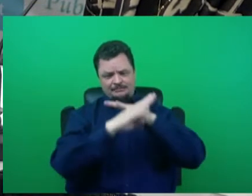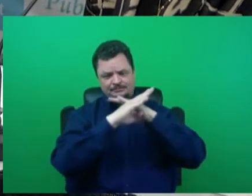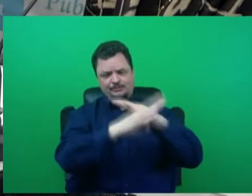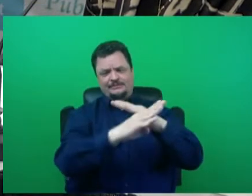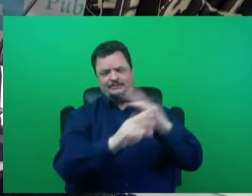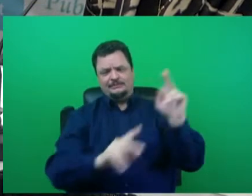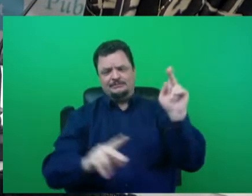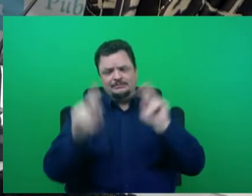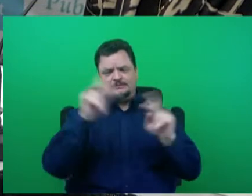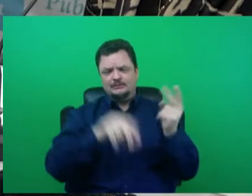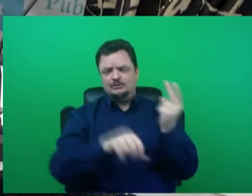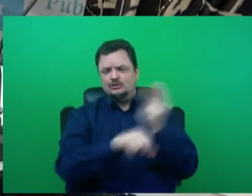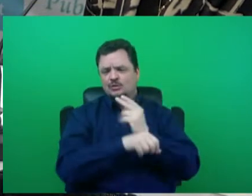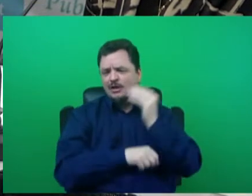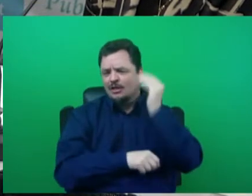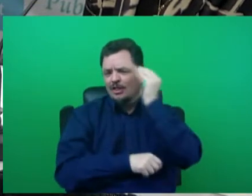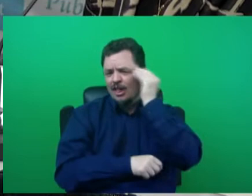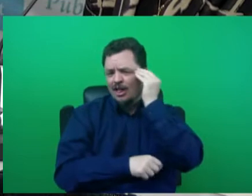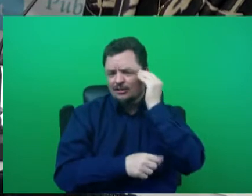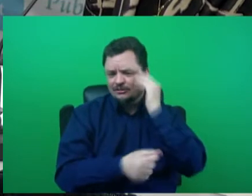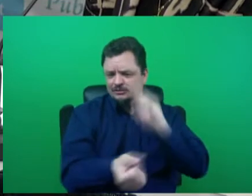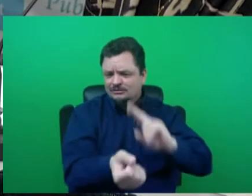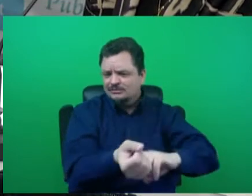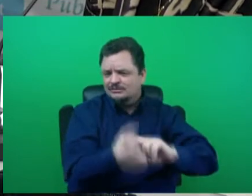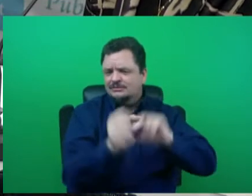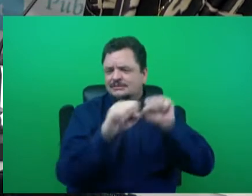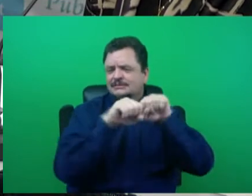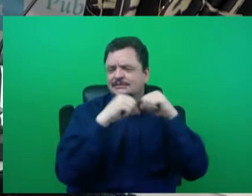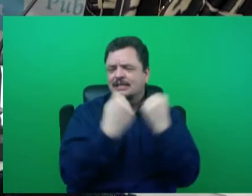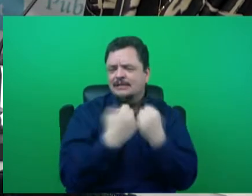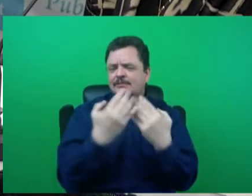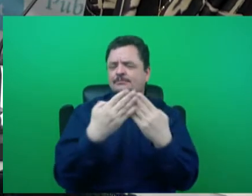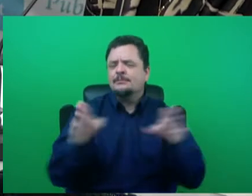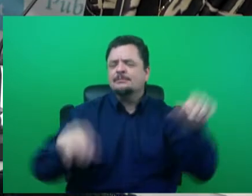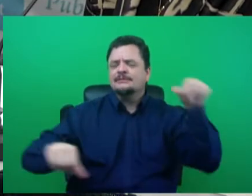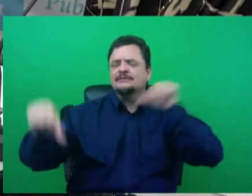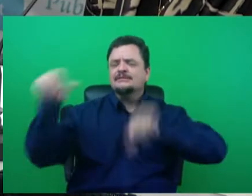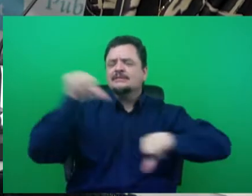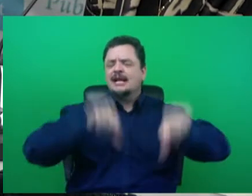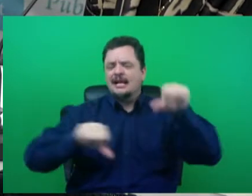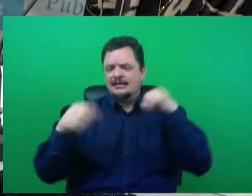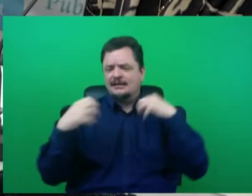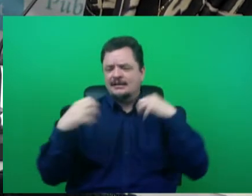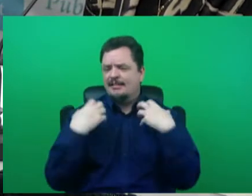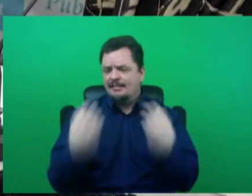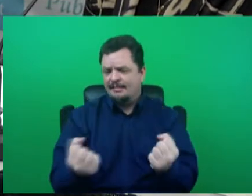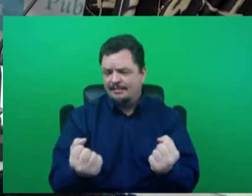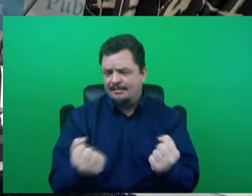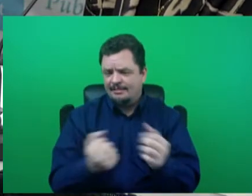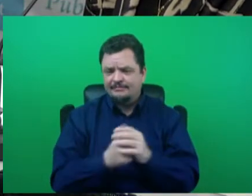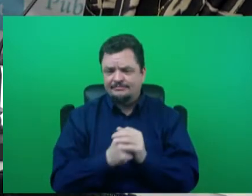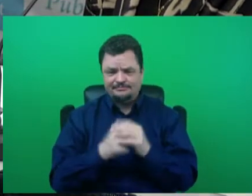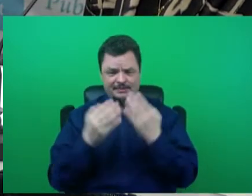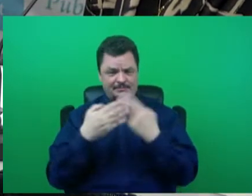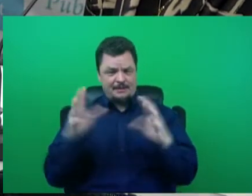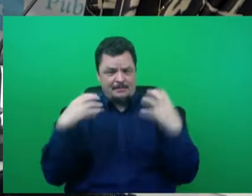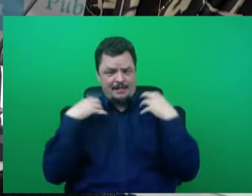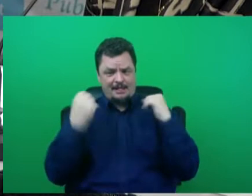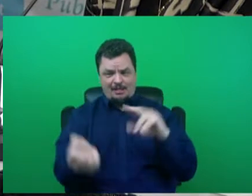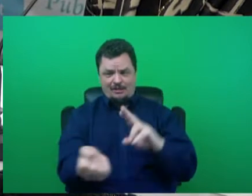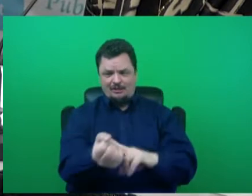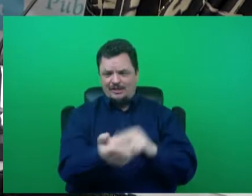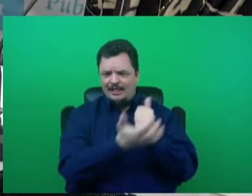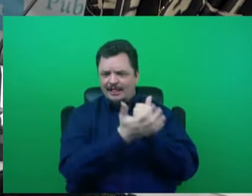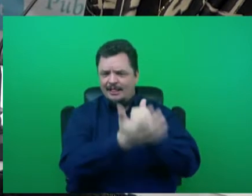nursing, social, and public health sciences, and whereas public health nurses work to promote wellness and help prevent disease and reduce